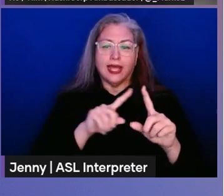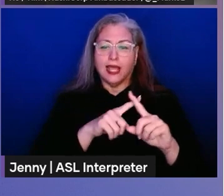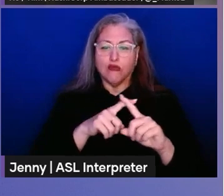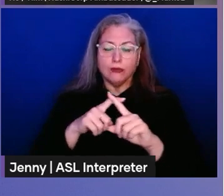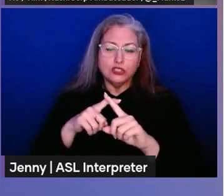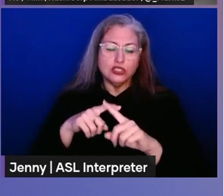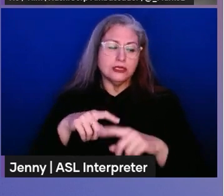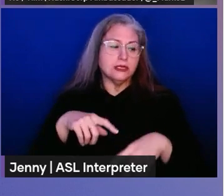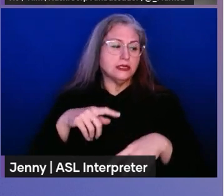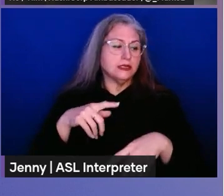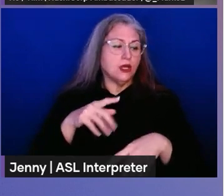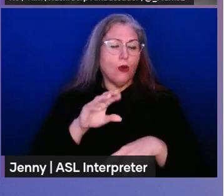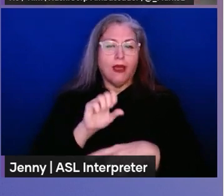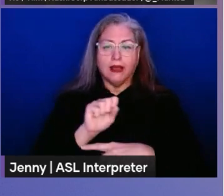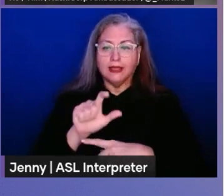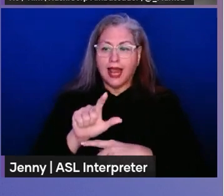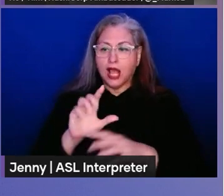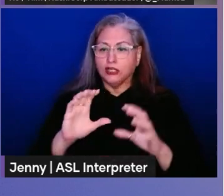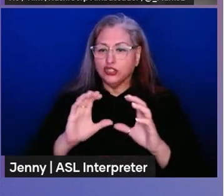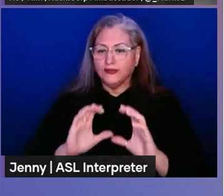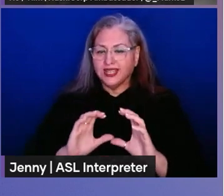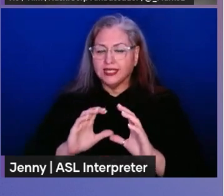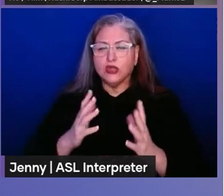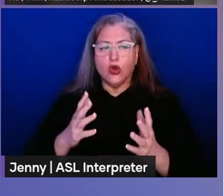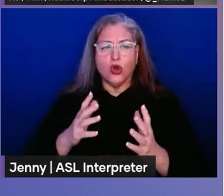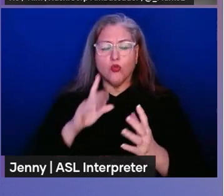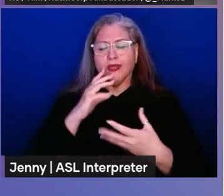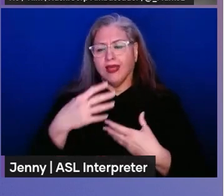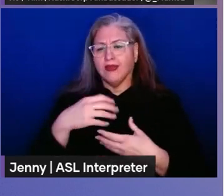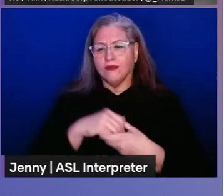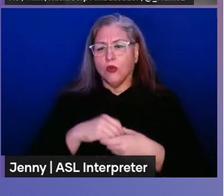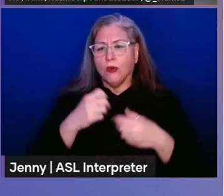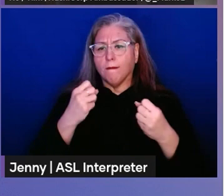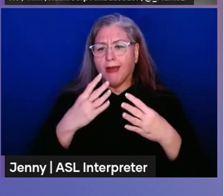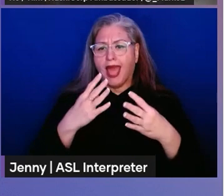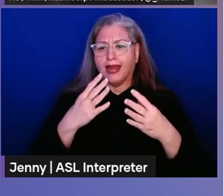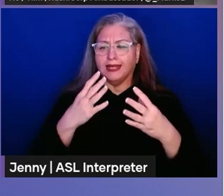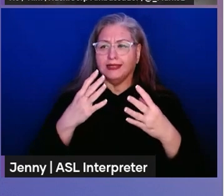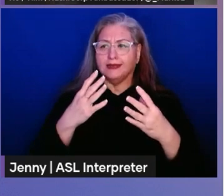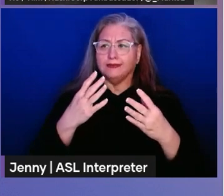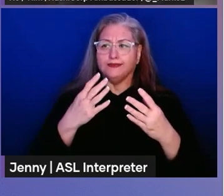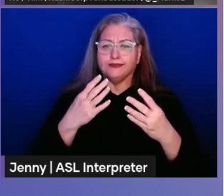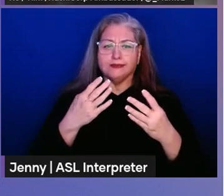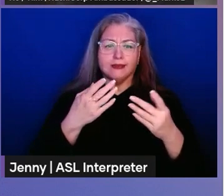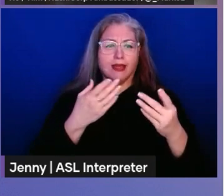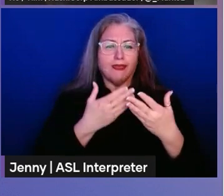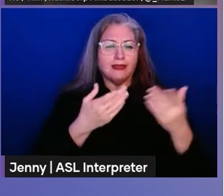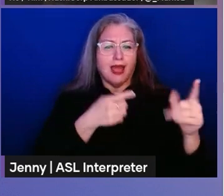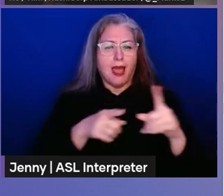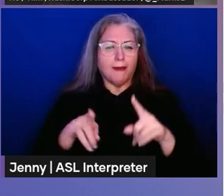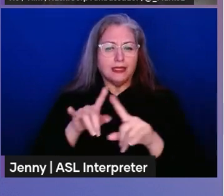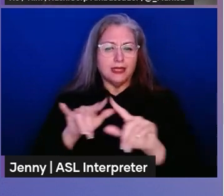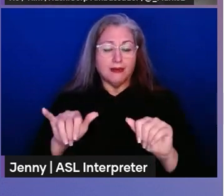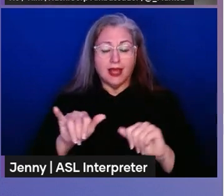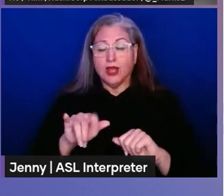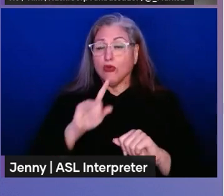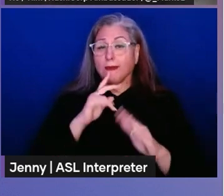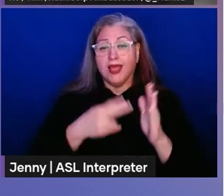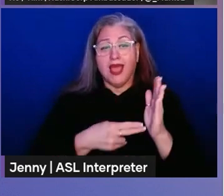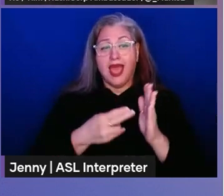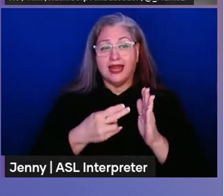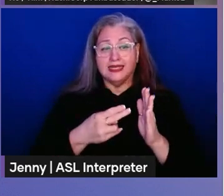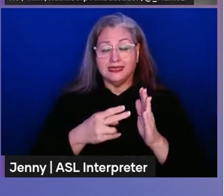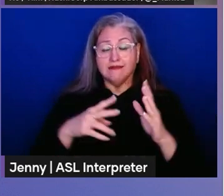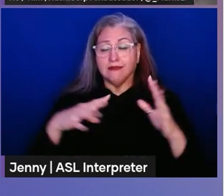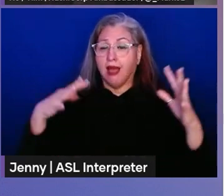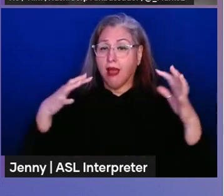or SSL certificates. So it does involve a lot of kind of moving parts. And to be honest, it is quite complex,